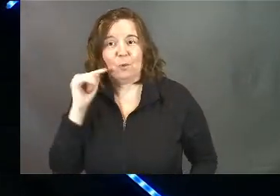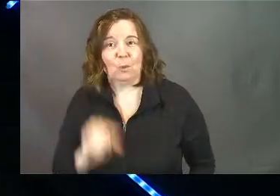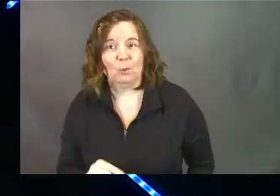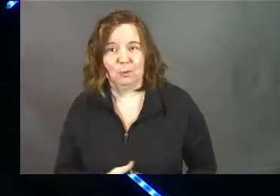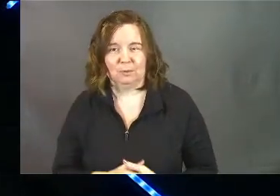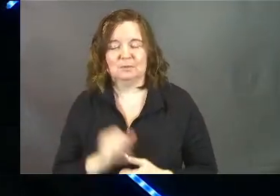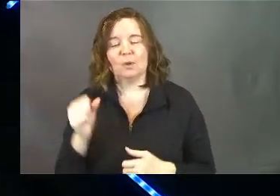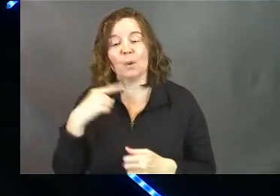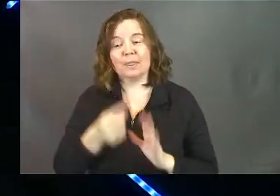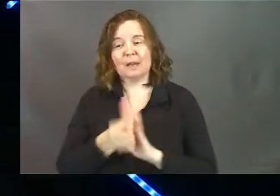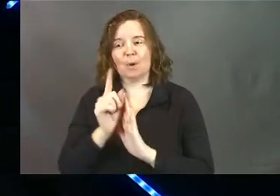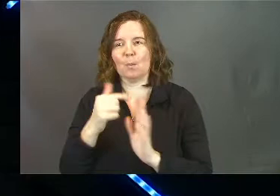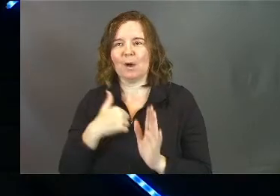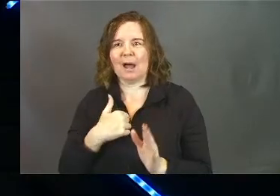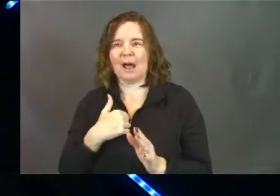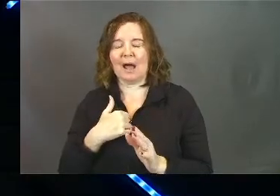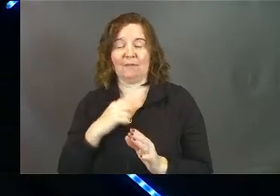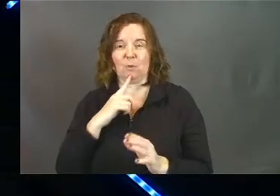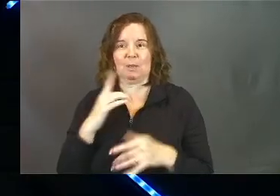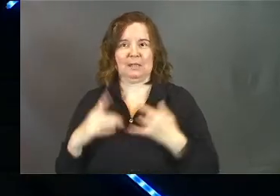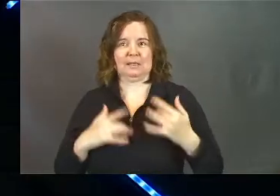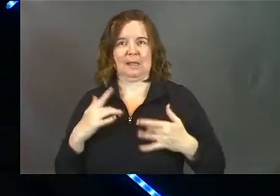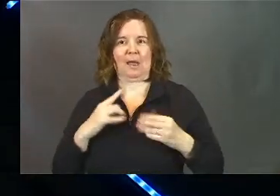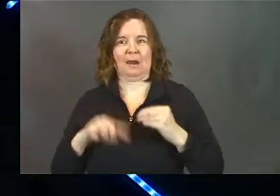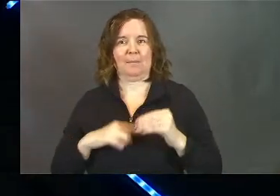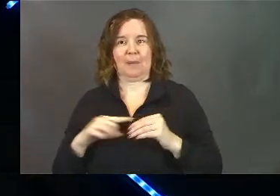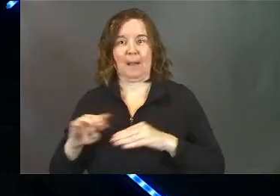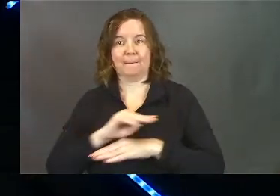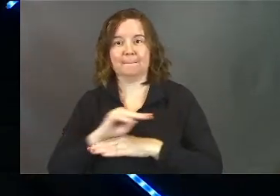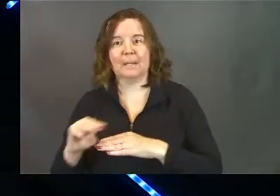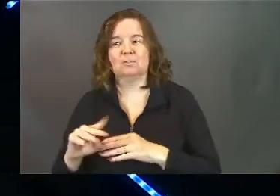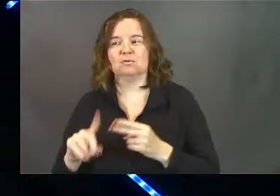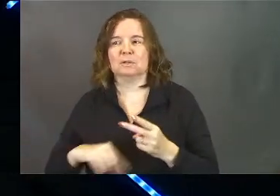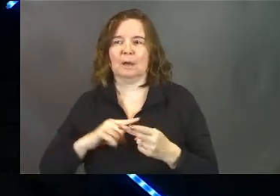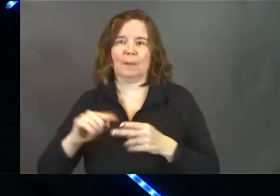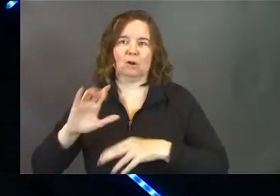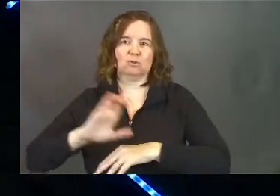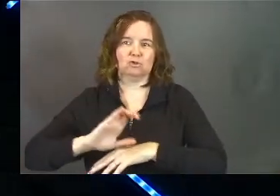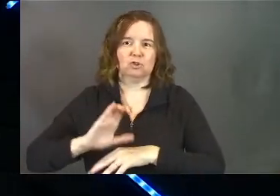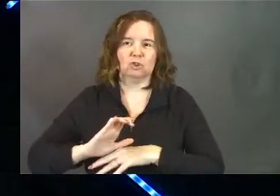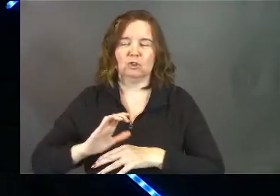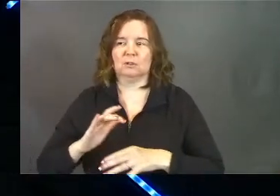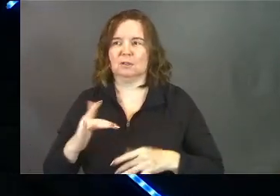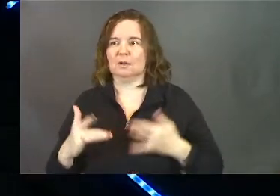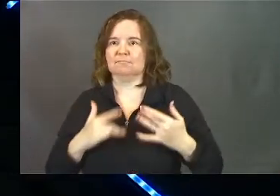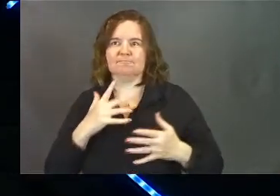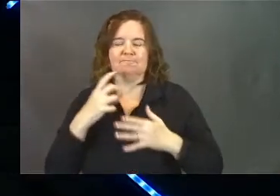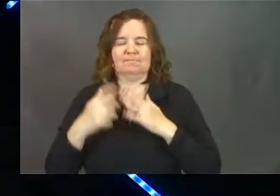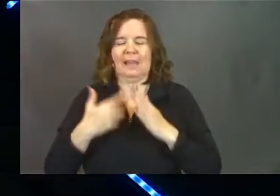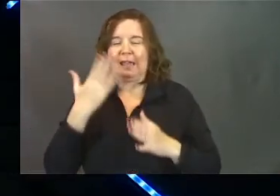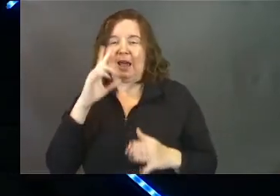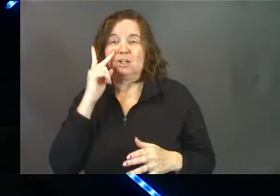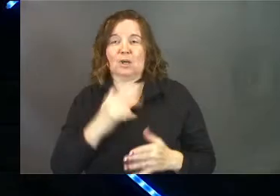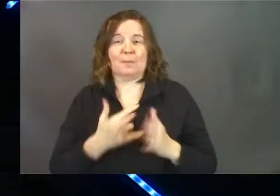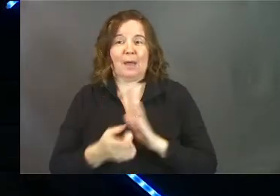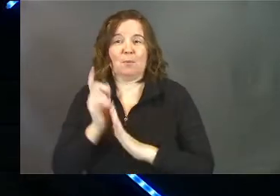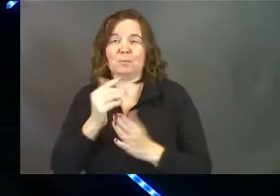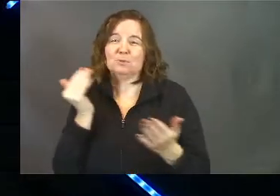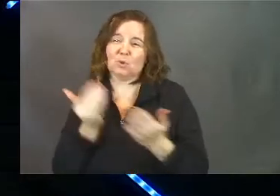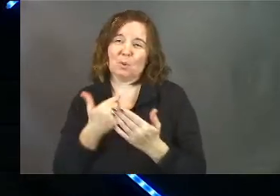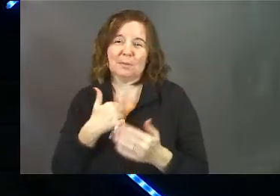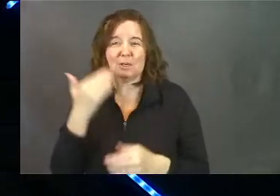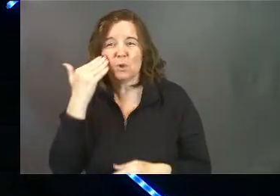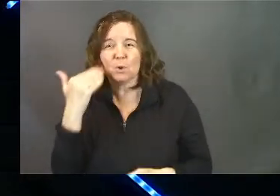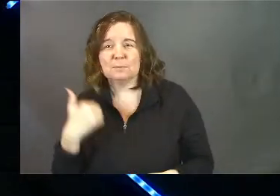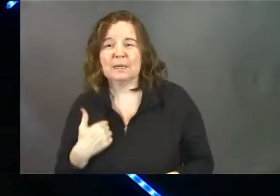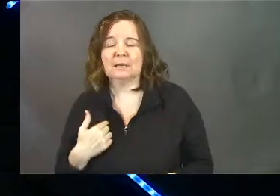you. And so it's this moment where I got super pumped about ministry. I got pumped about church, and oh my gosh, I was in. Like, God saw me in that moment. He's close to me. He